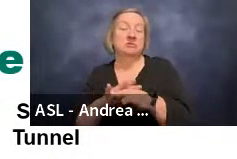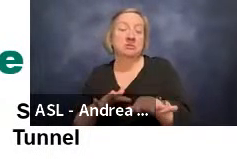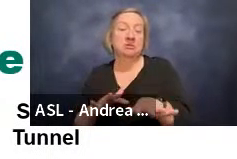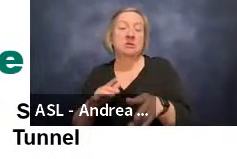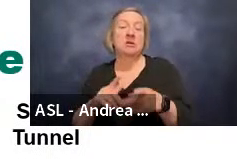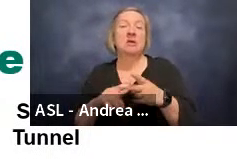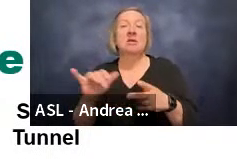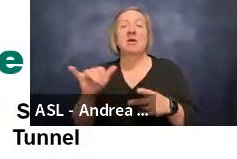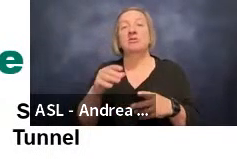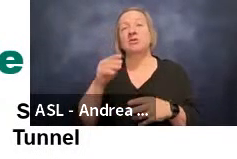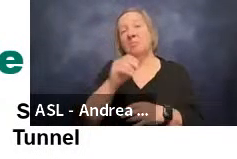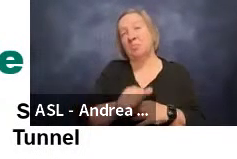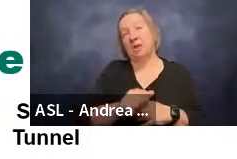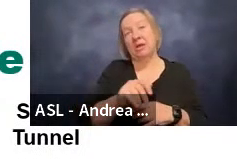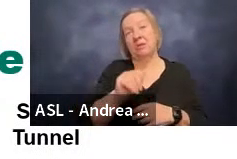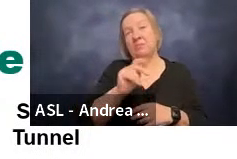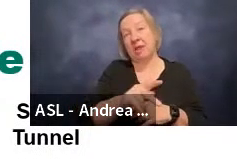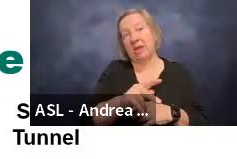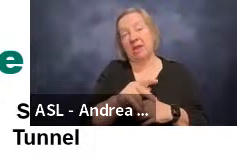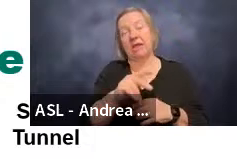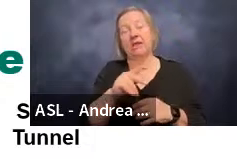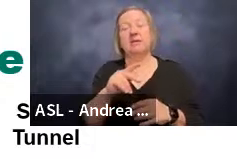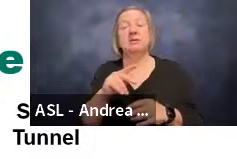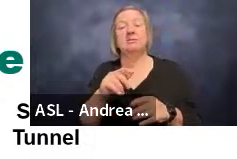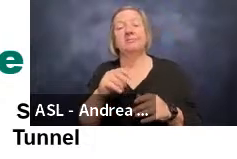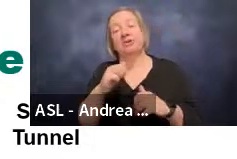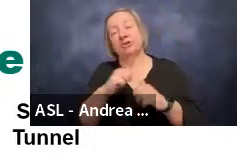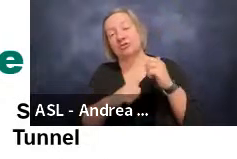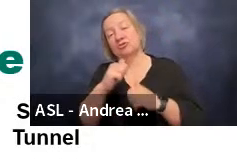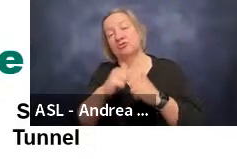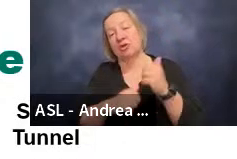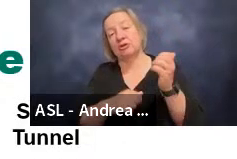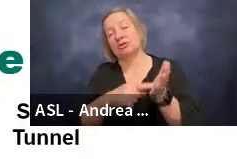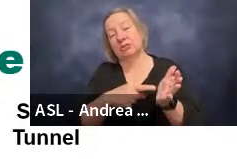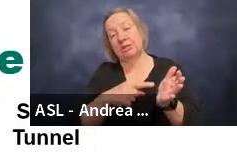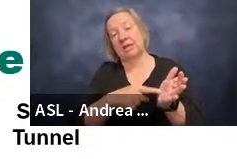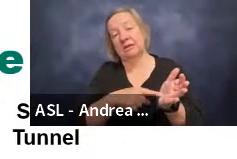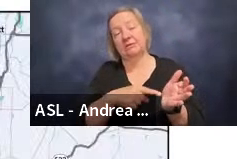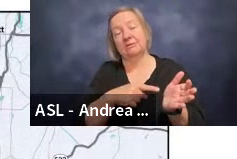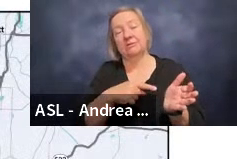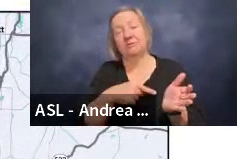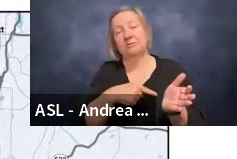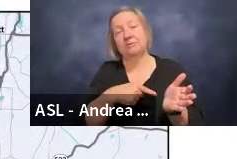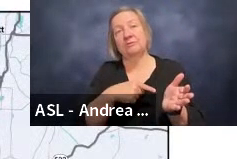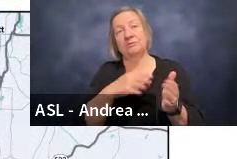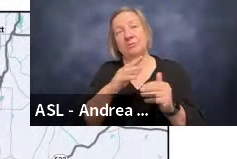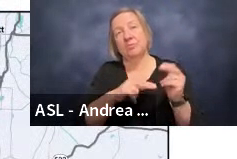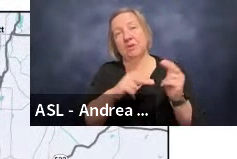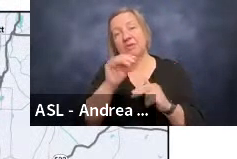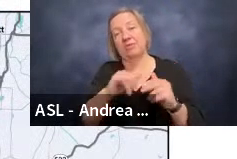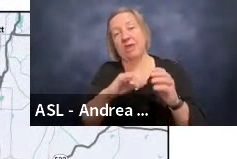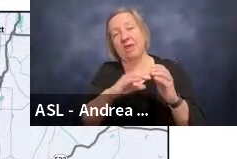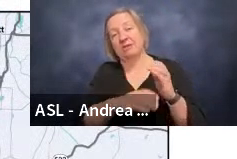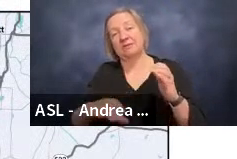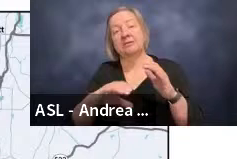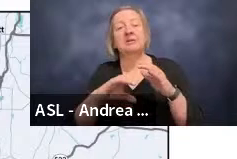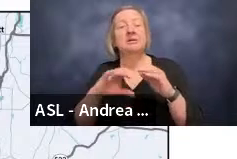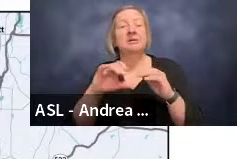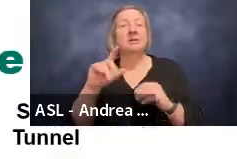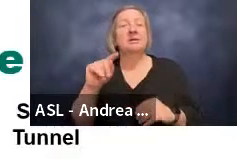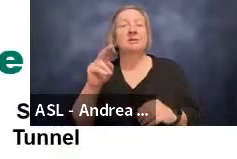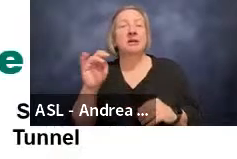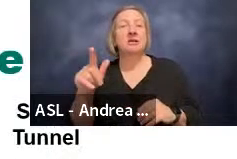construction debt that helped build this tunnel. I should also mention that, I'm sorry, go back